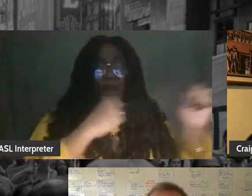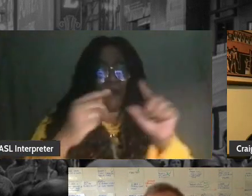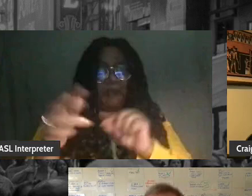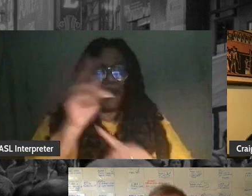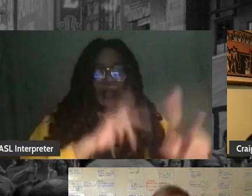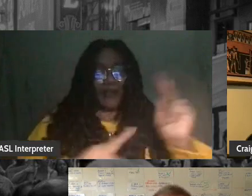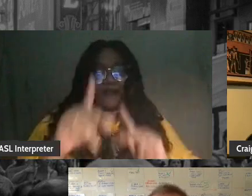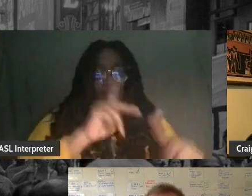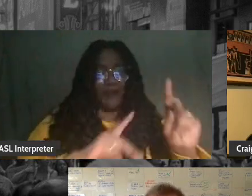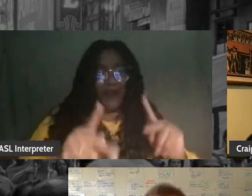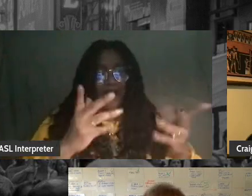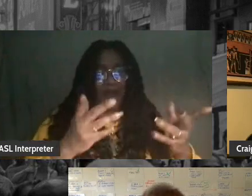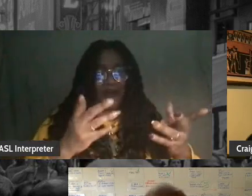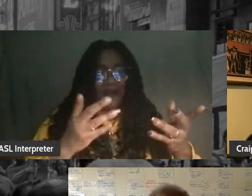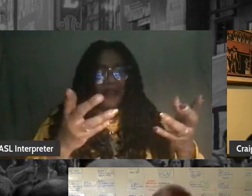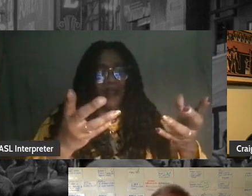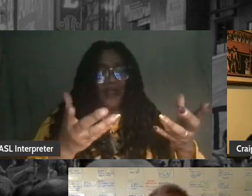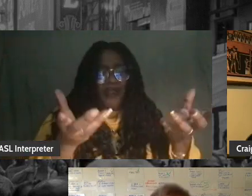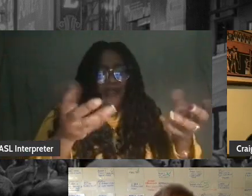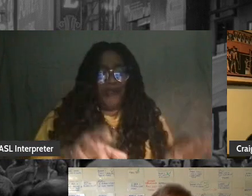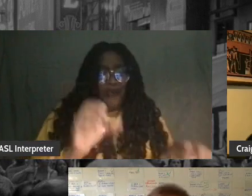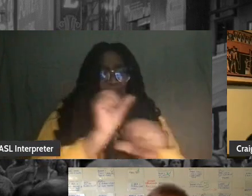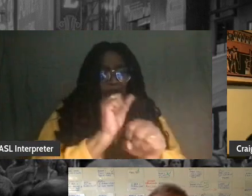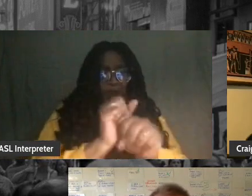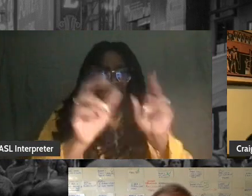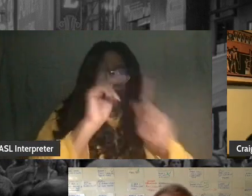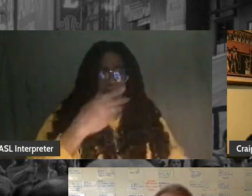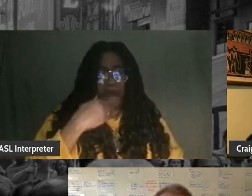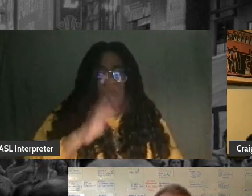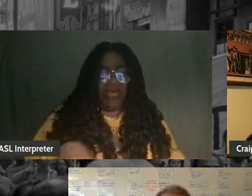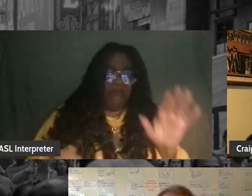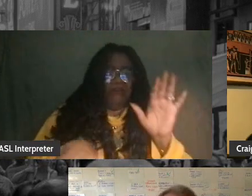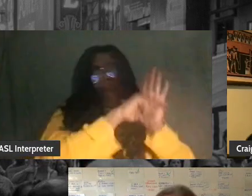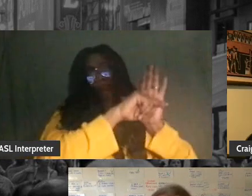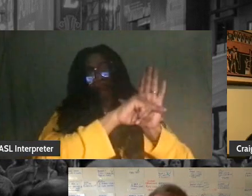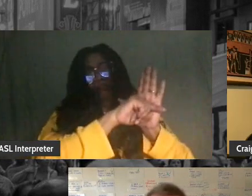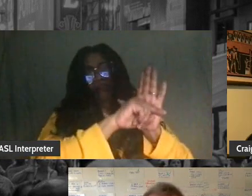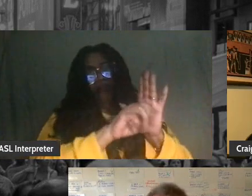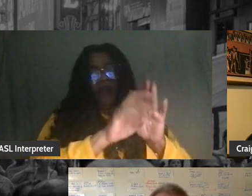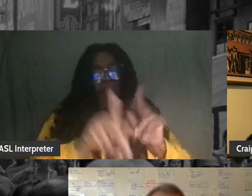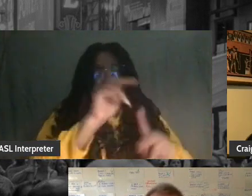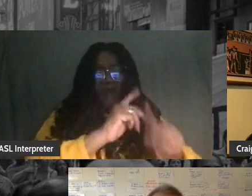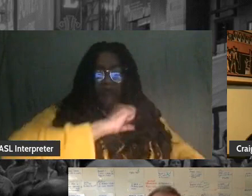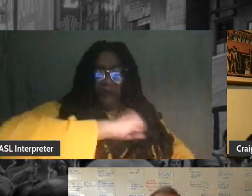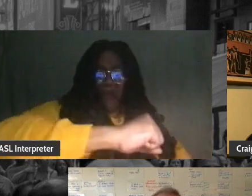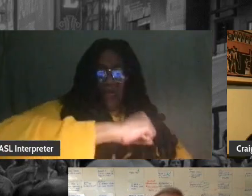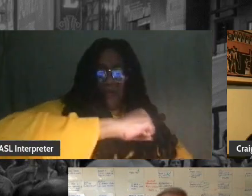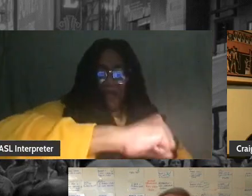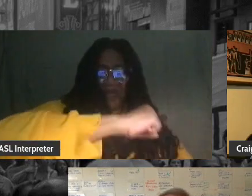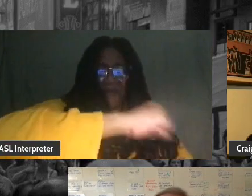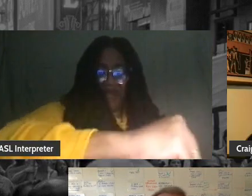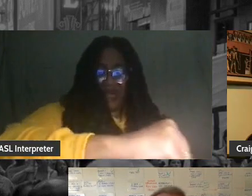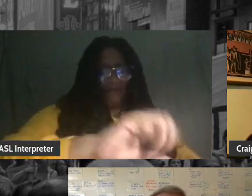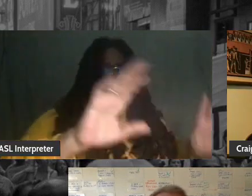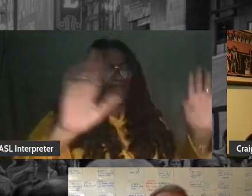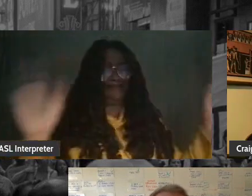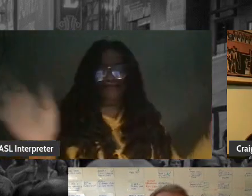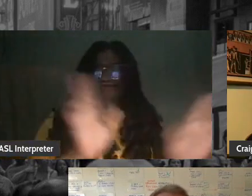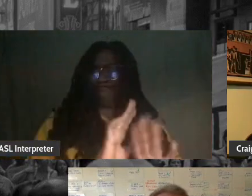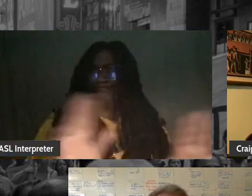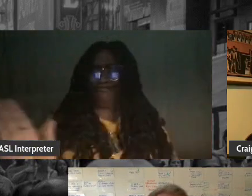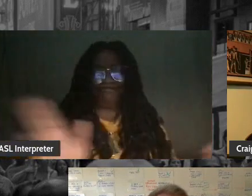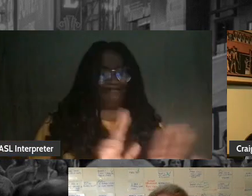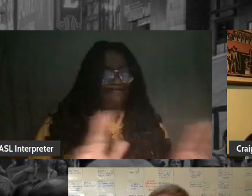You don't want to work with people who you've heard bad stories about, people betraying, people being backstabbers or betraying situations and so